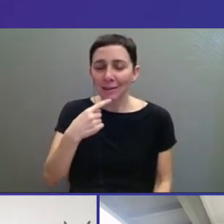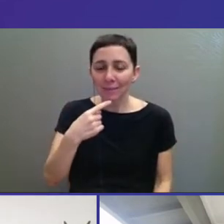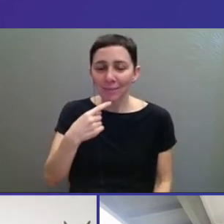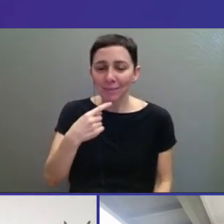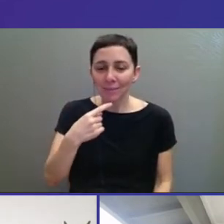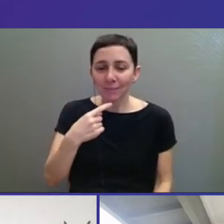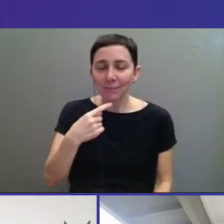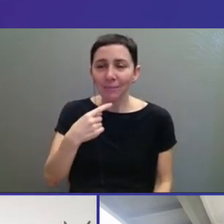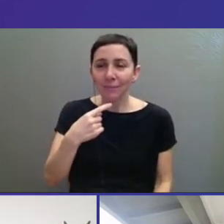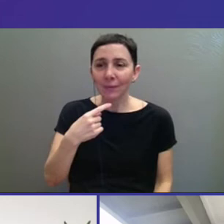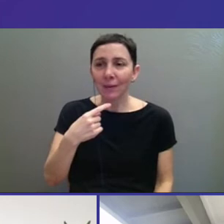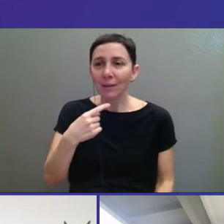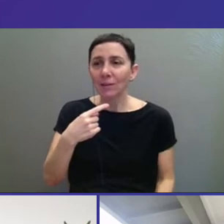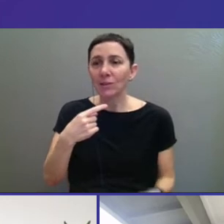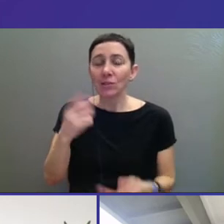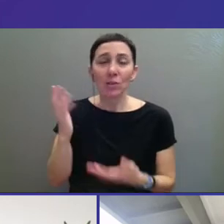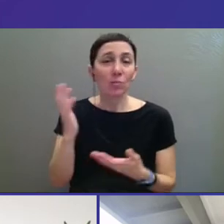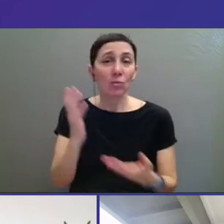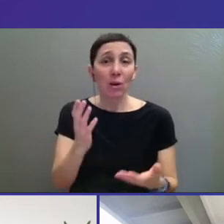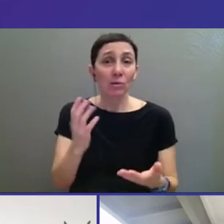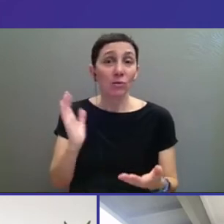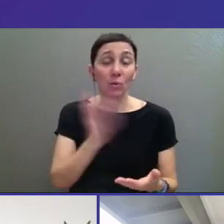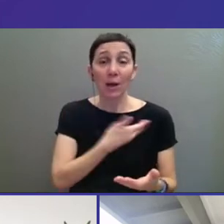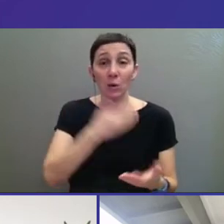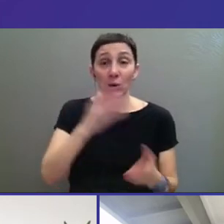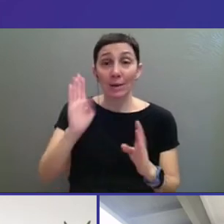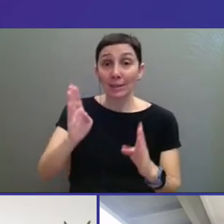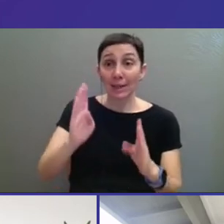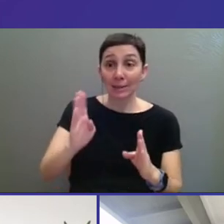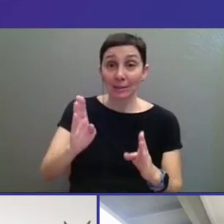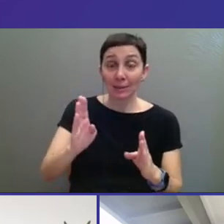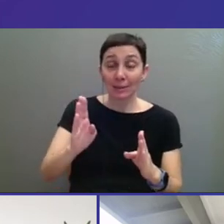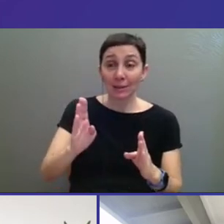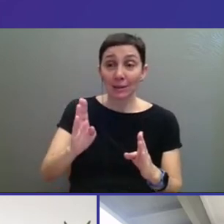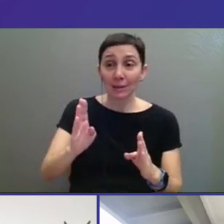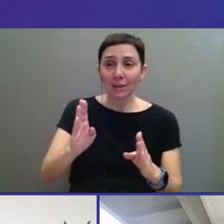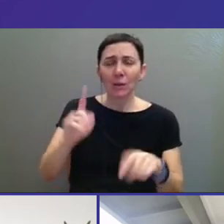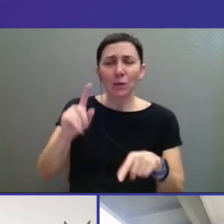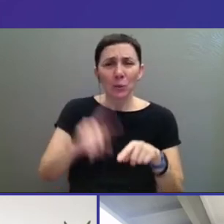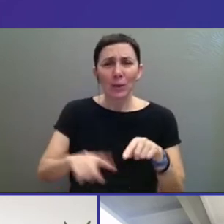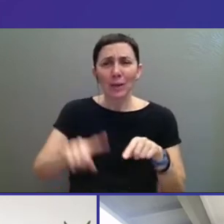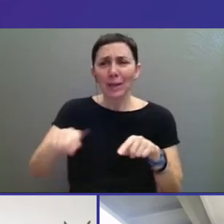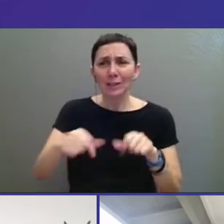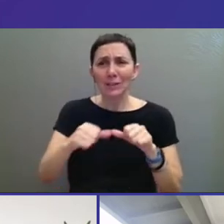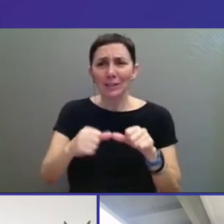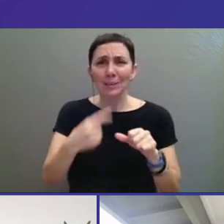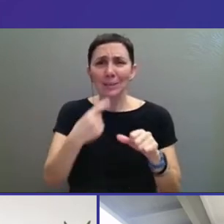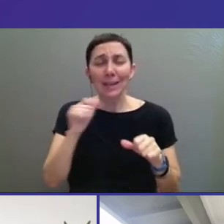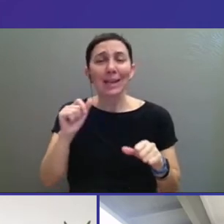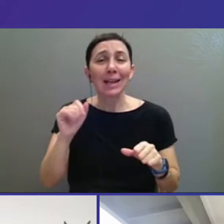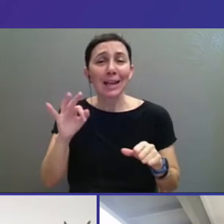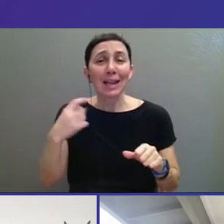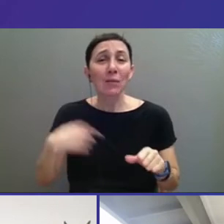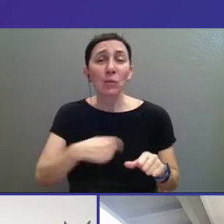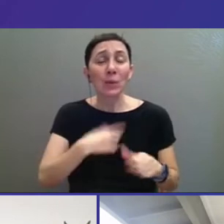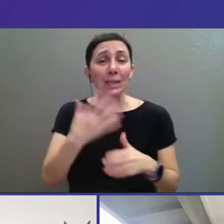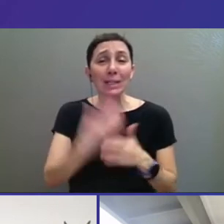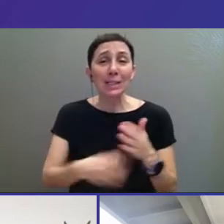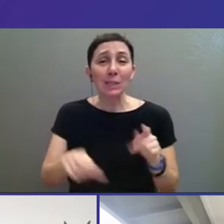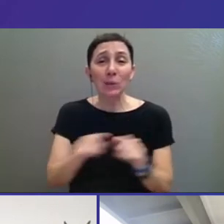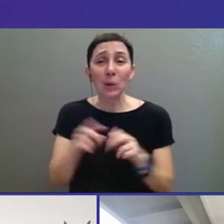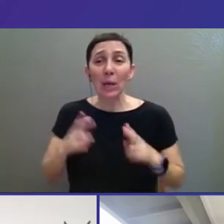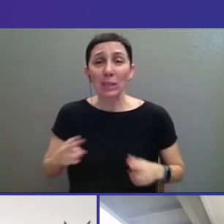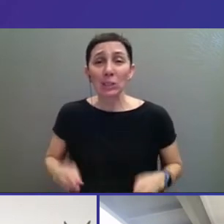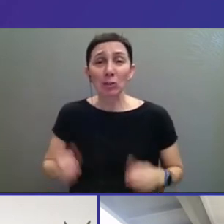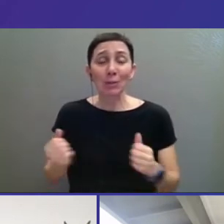the fore, and I don't want to speak for you, but it was really powerful for me to hear you say, we can't just keep saying, if we just disappear as humans, everything's going